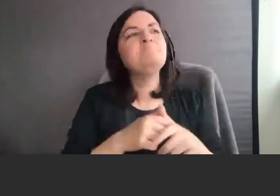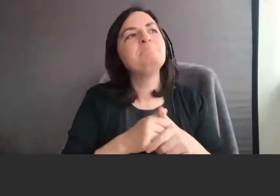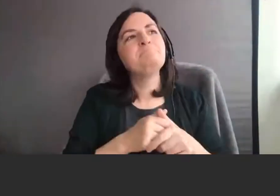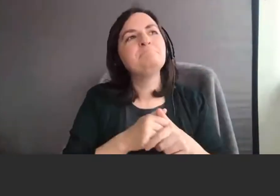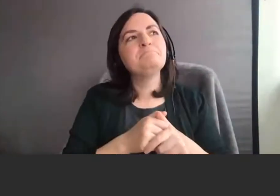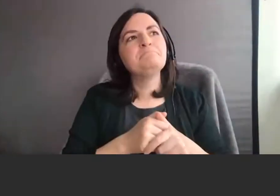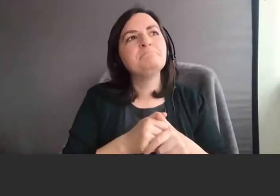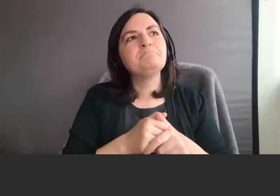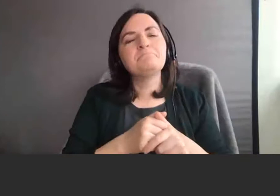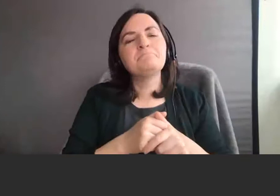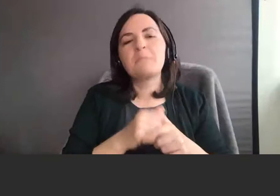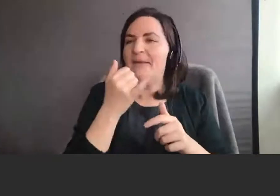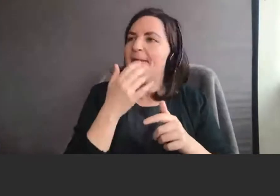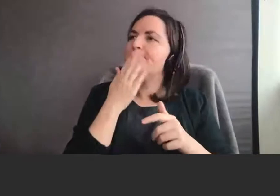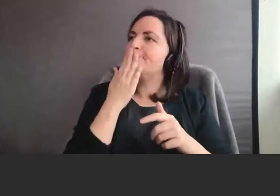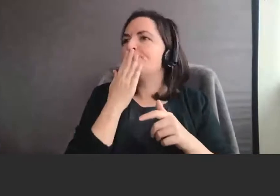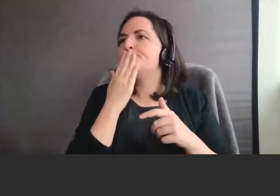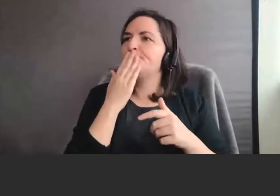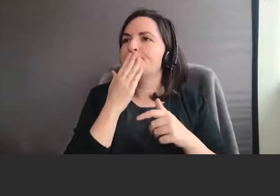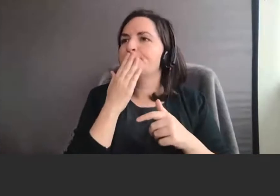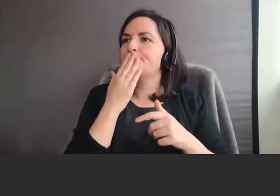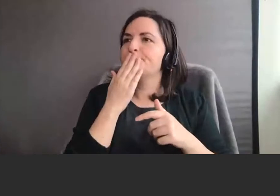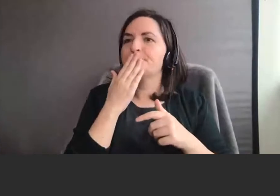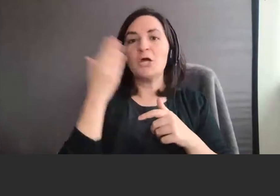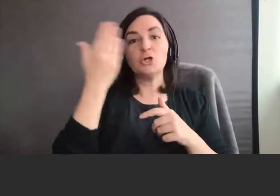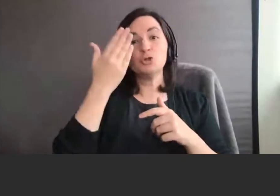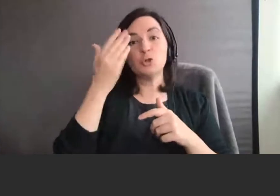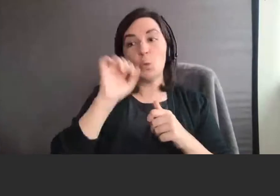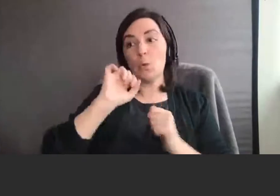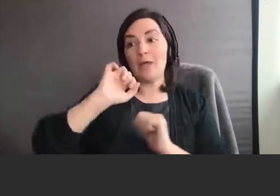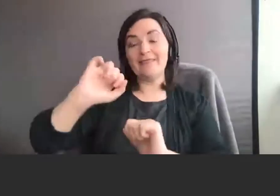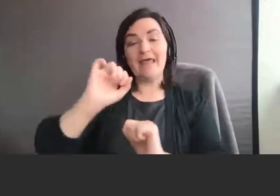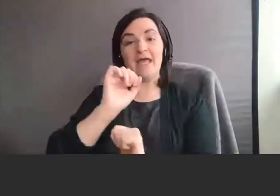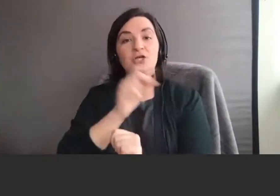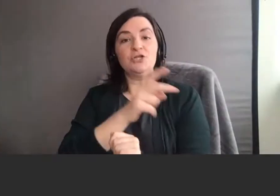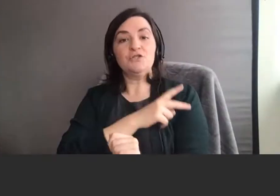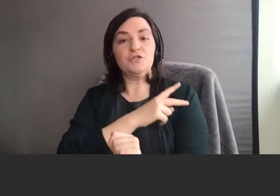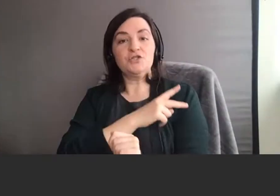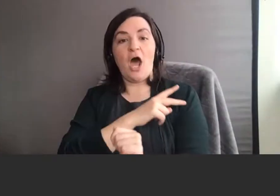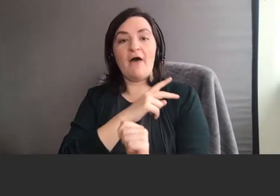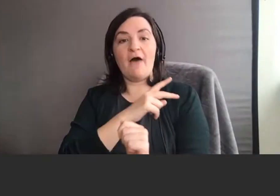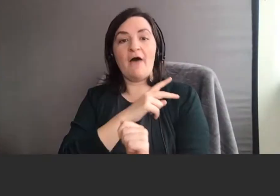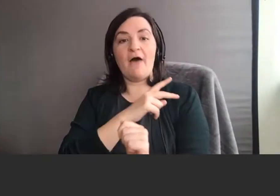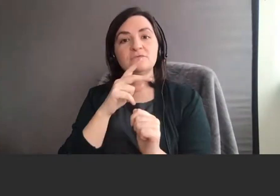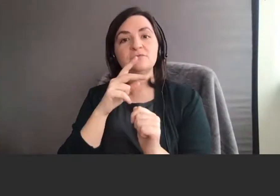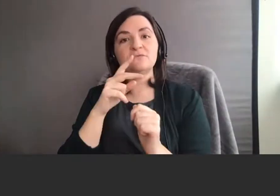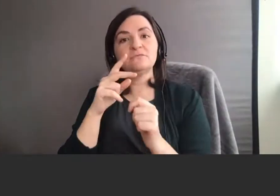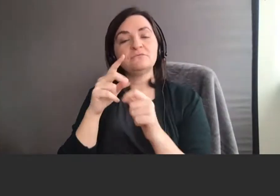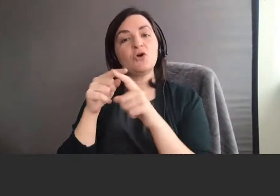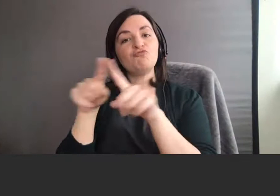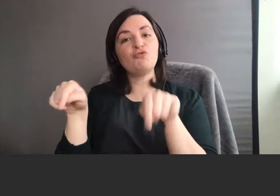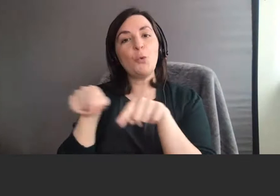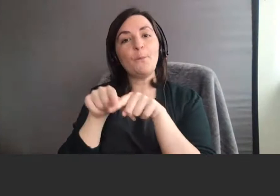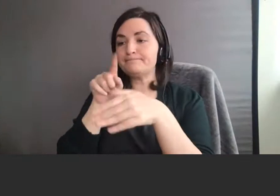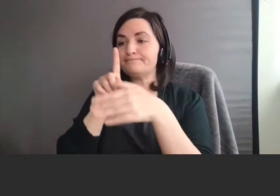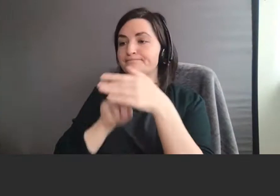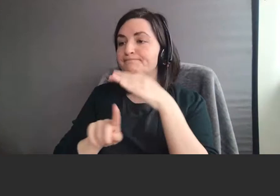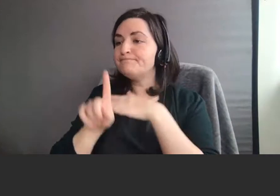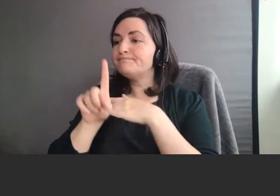a school staff room by arrangement with the school and perhaps interview a small selection of